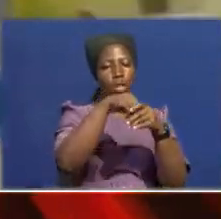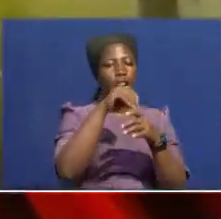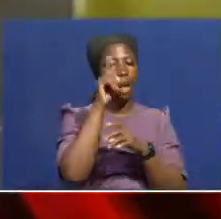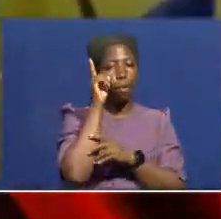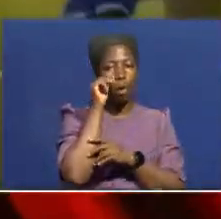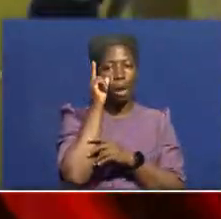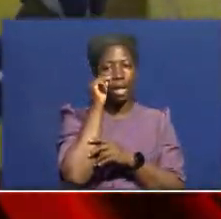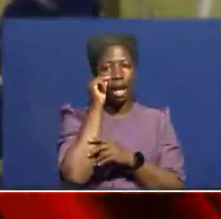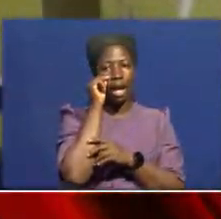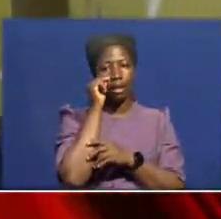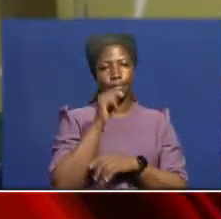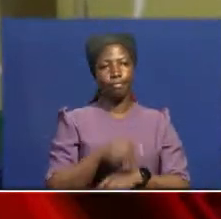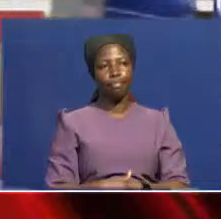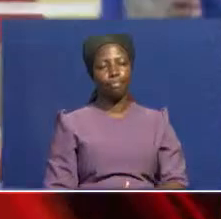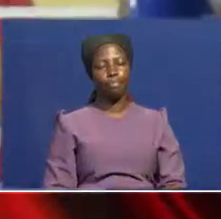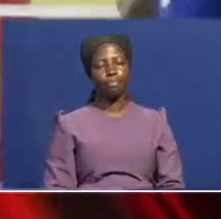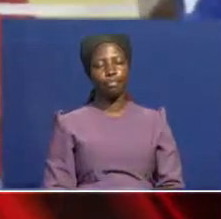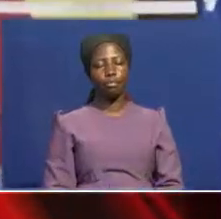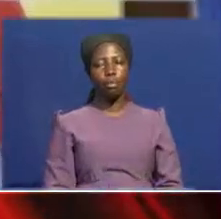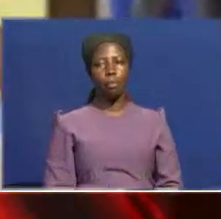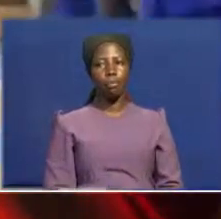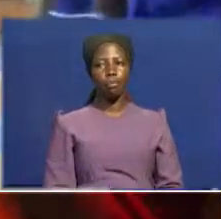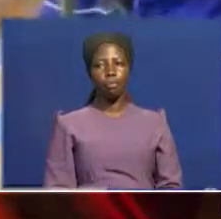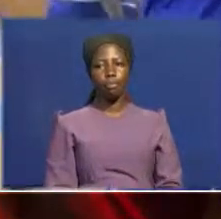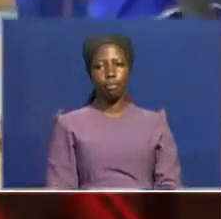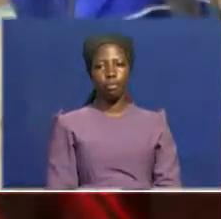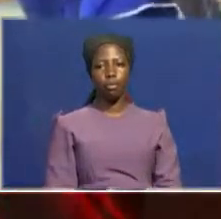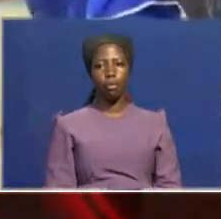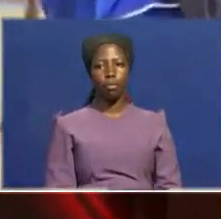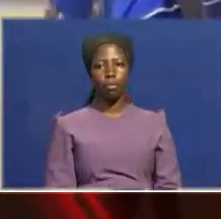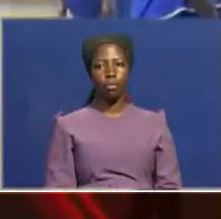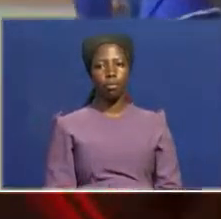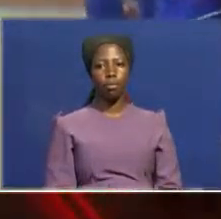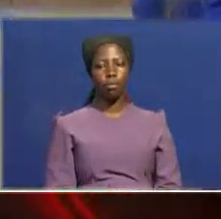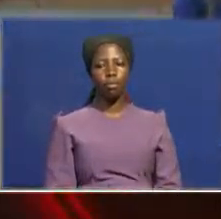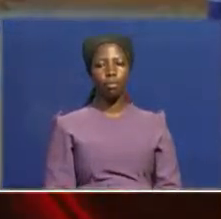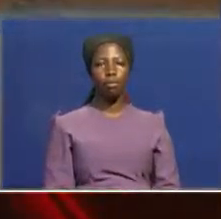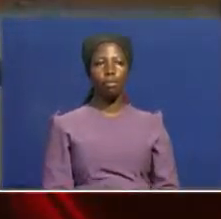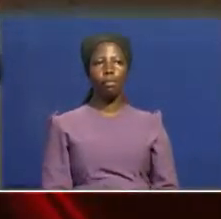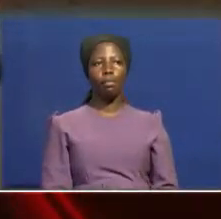Mombasa. King Orimwanki for Lunchtime News.